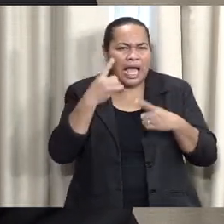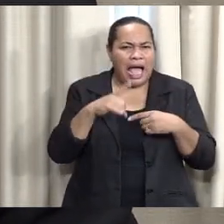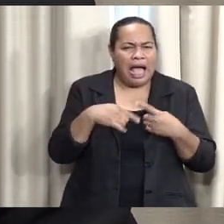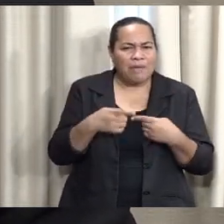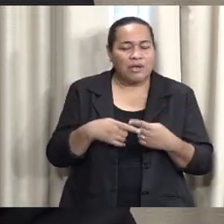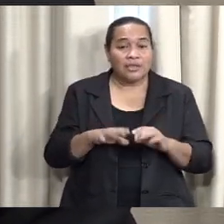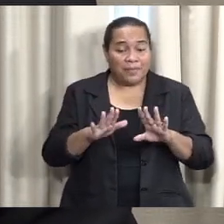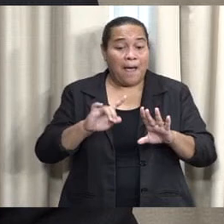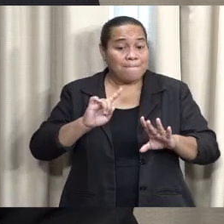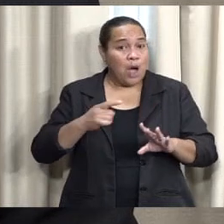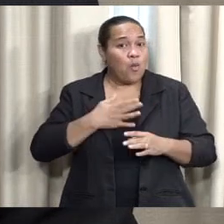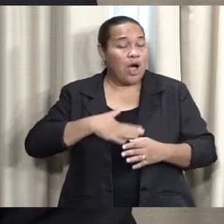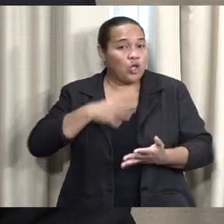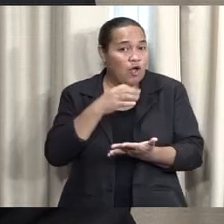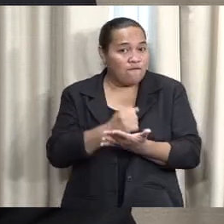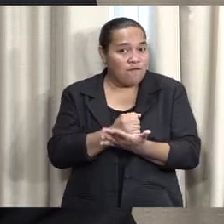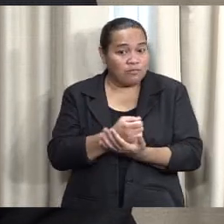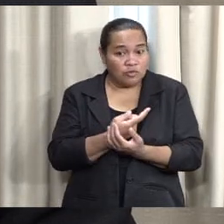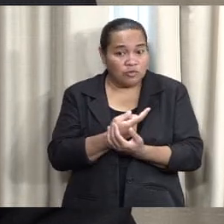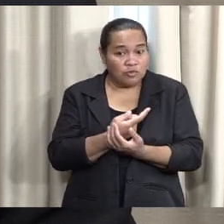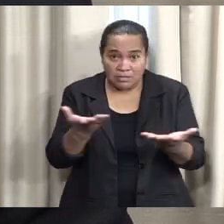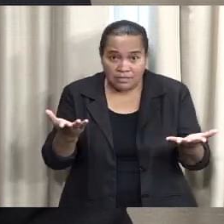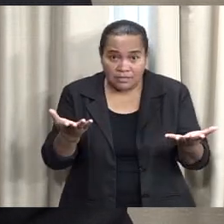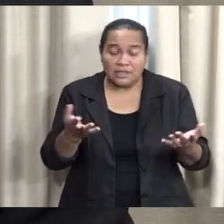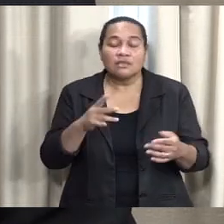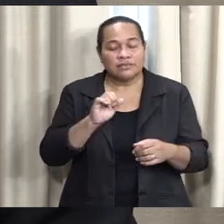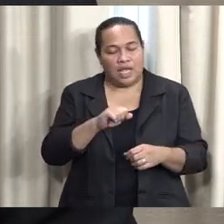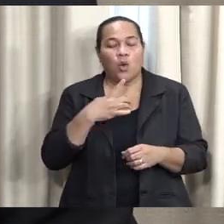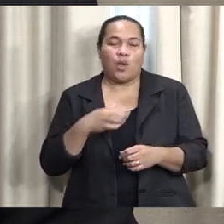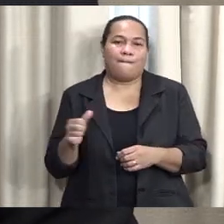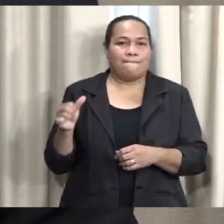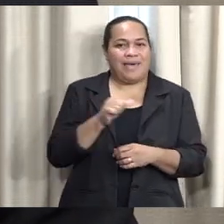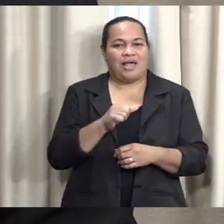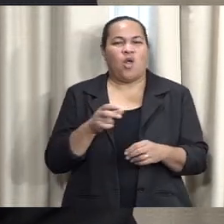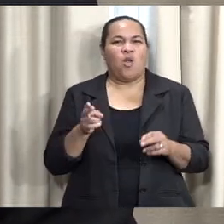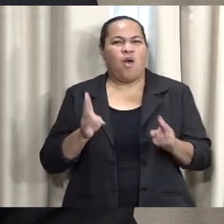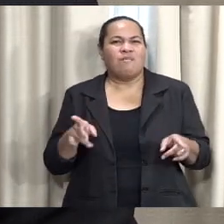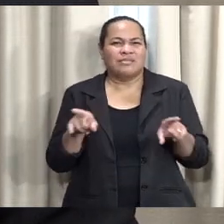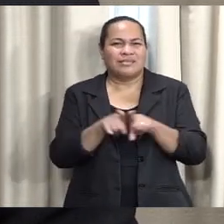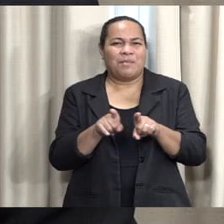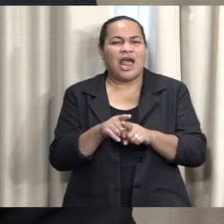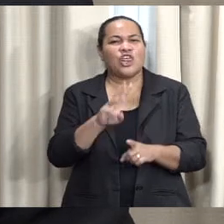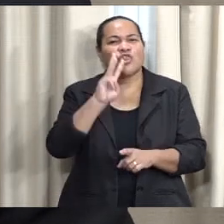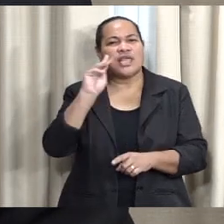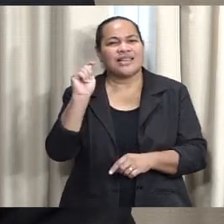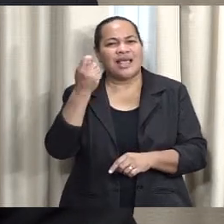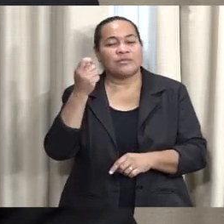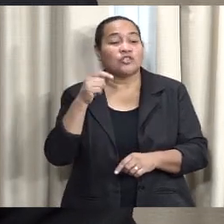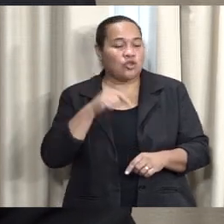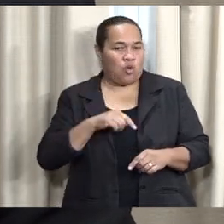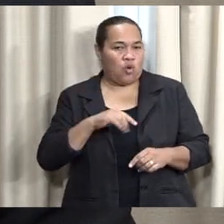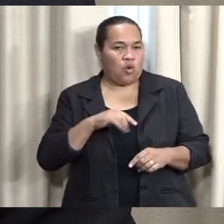to confirm to the general public that we are going back to the 3 terms, And that is the stand that the coalition government is